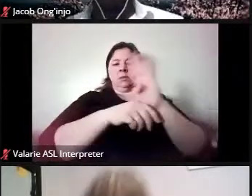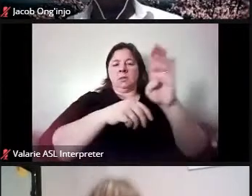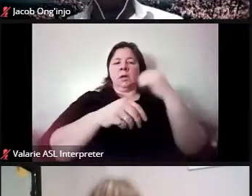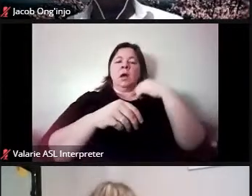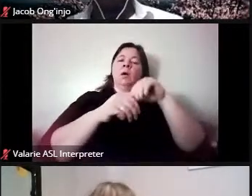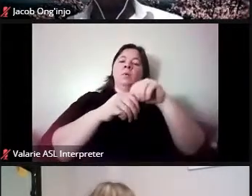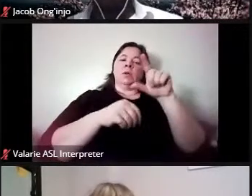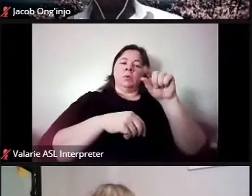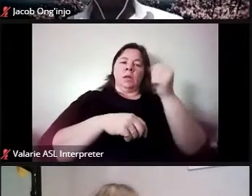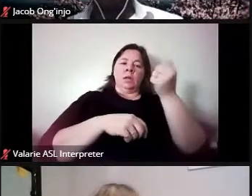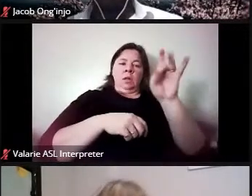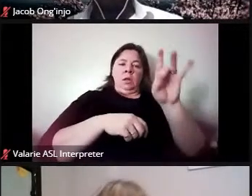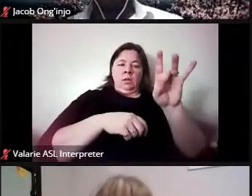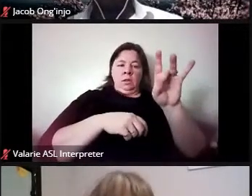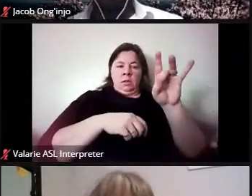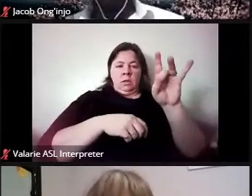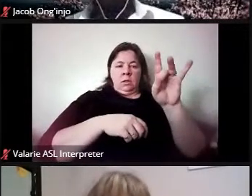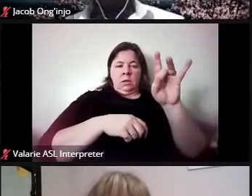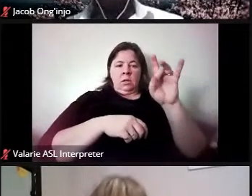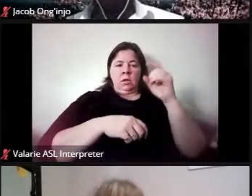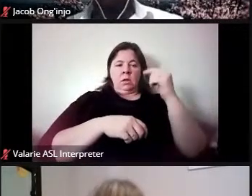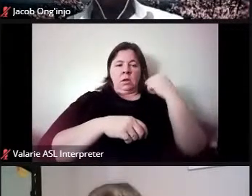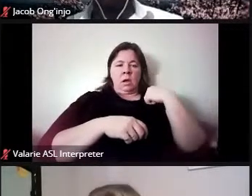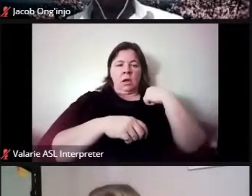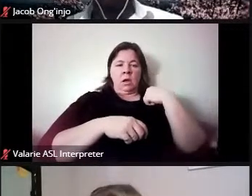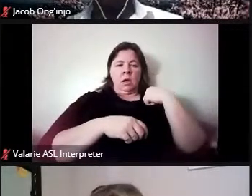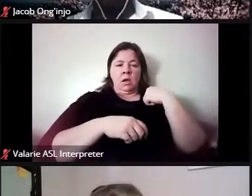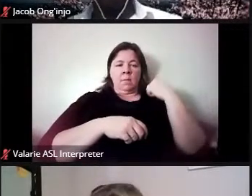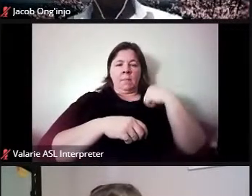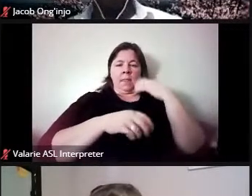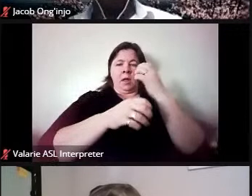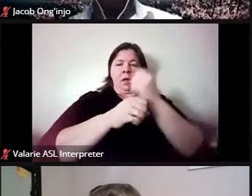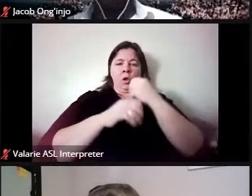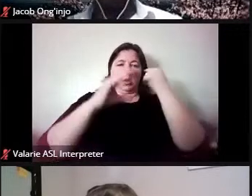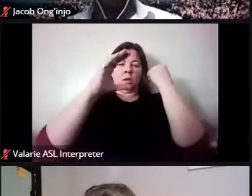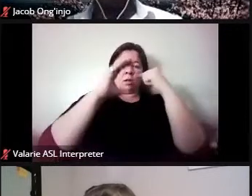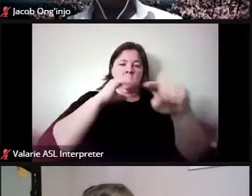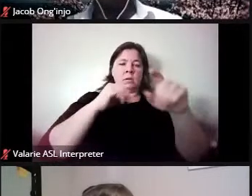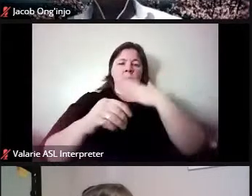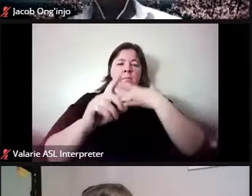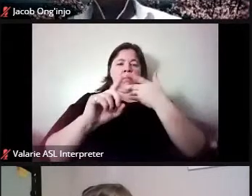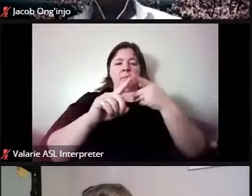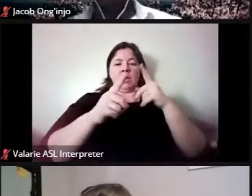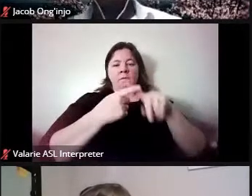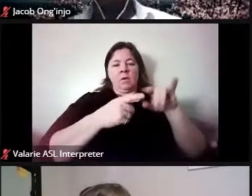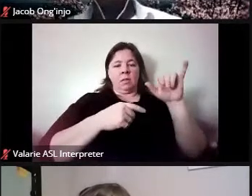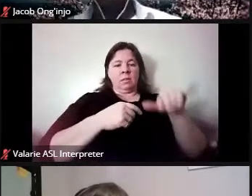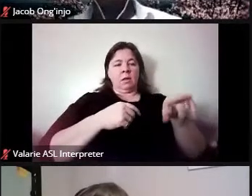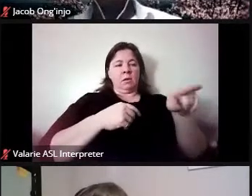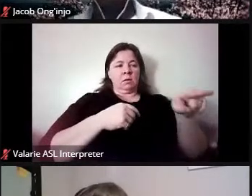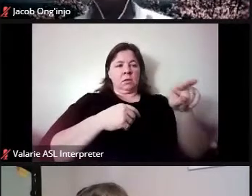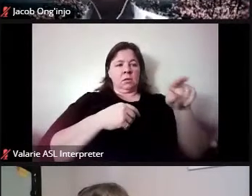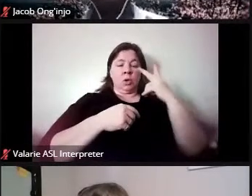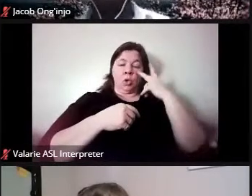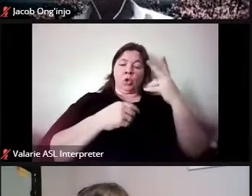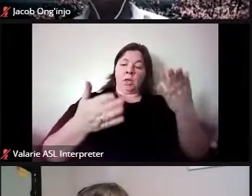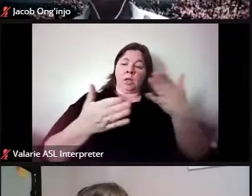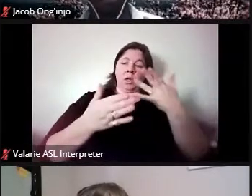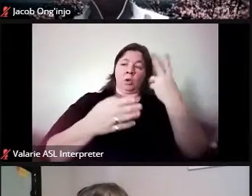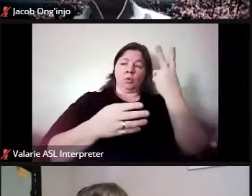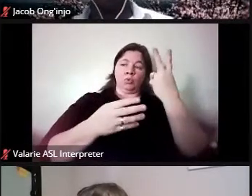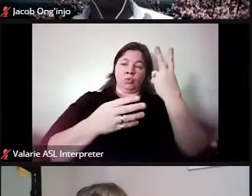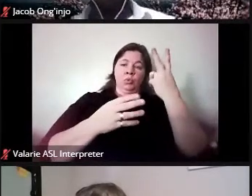2018. I got an email from one of my friends that look, here are 2